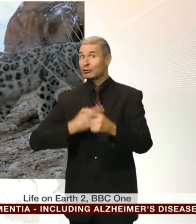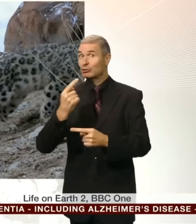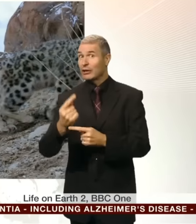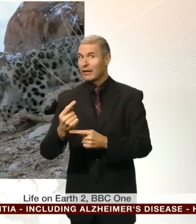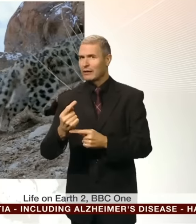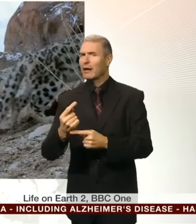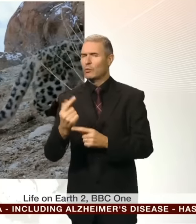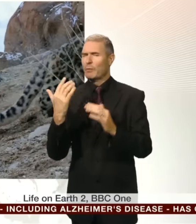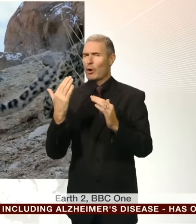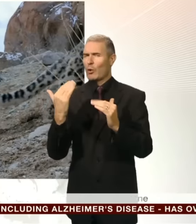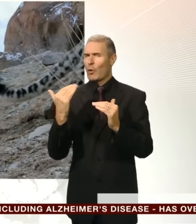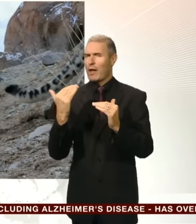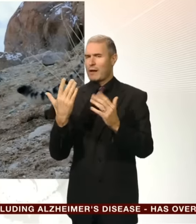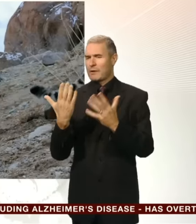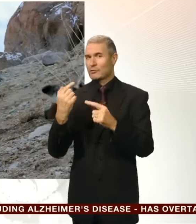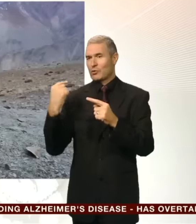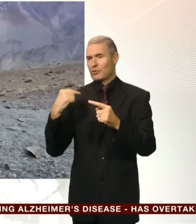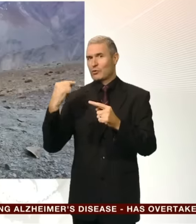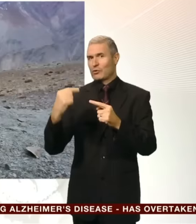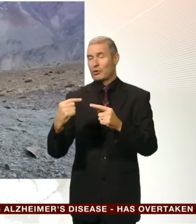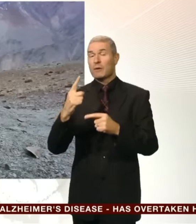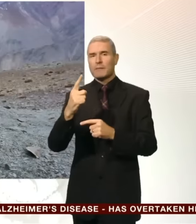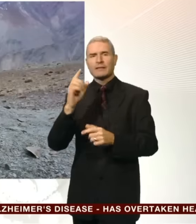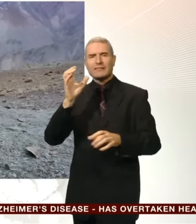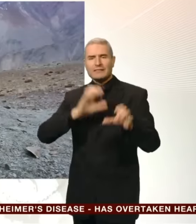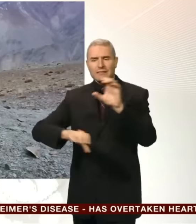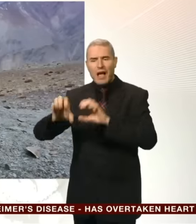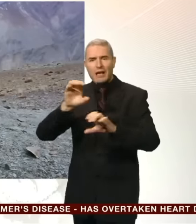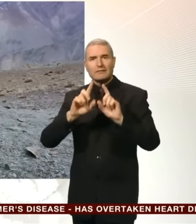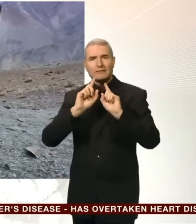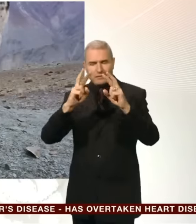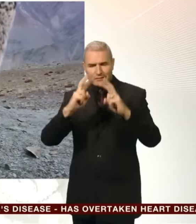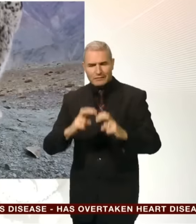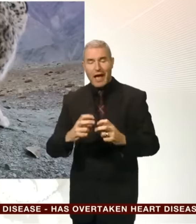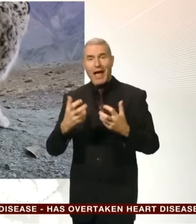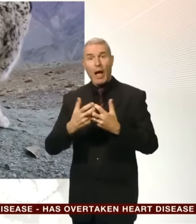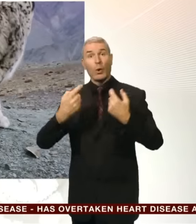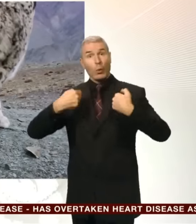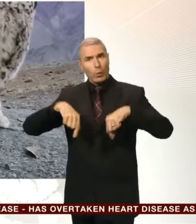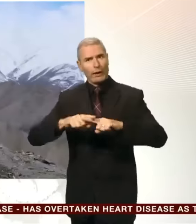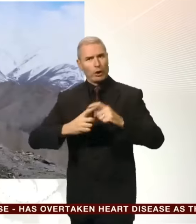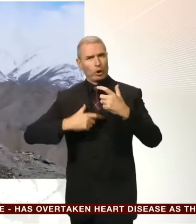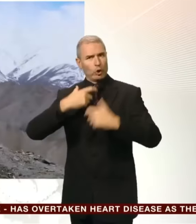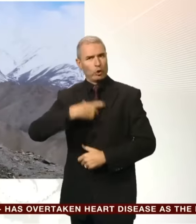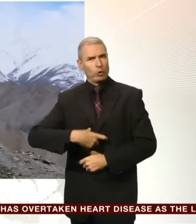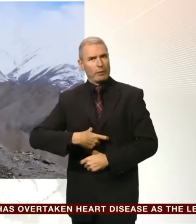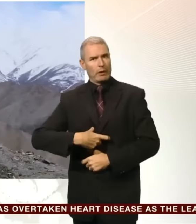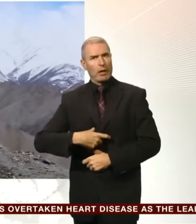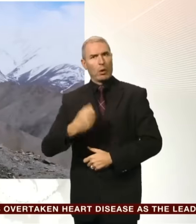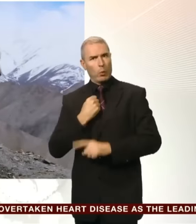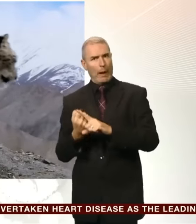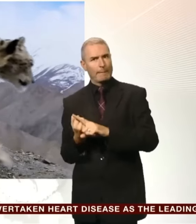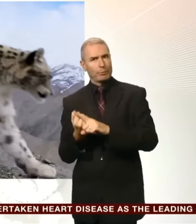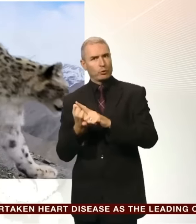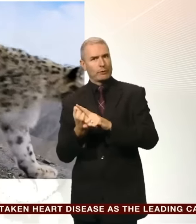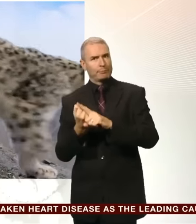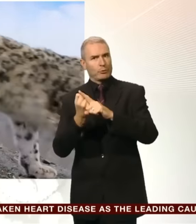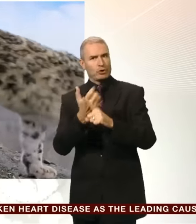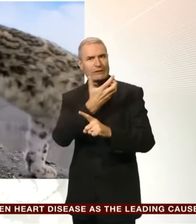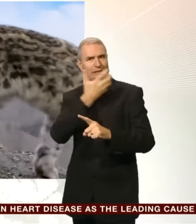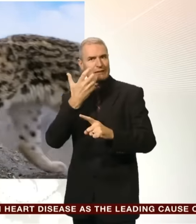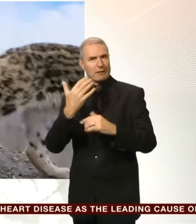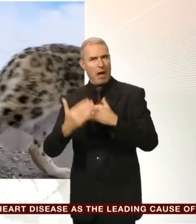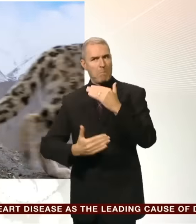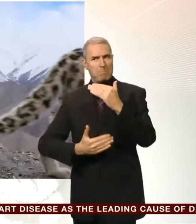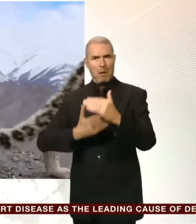as hot as the past few. But scientists believe that man-made climate change is still pushing global temperatures upwards